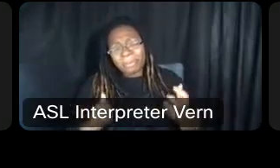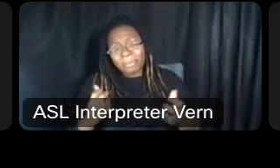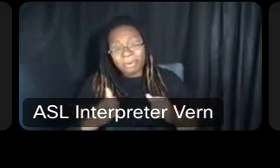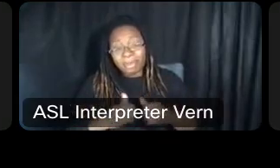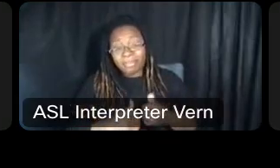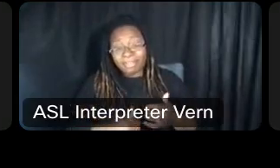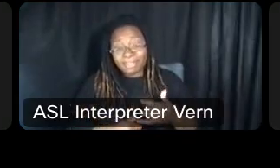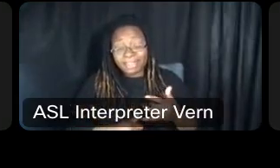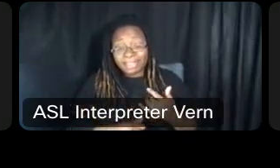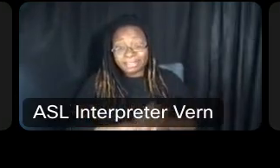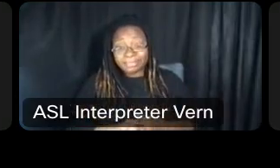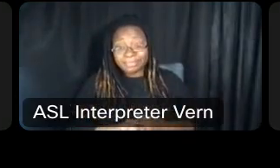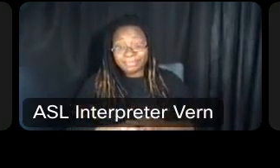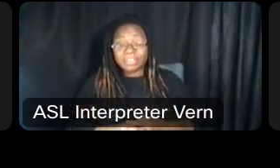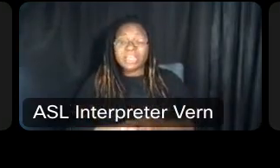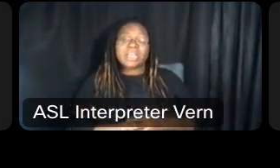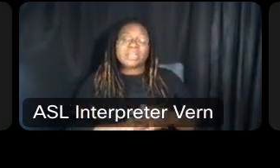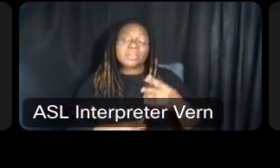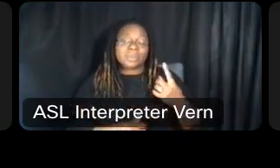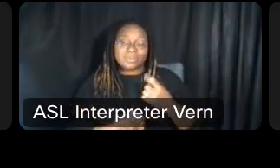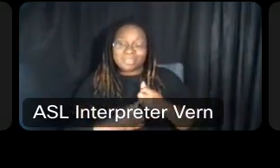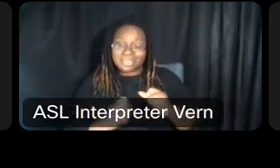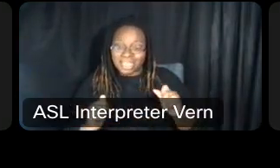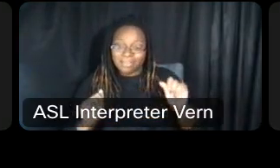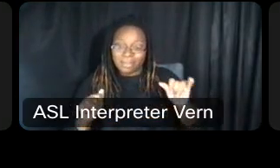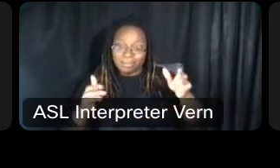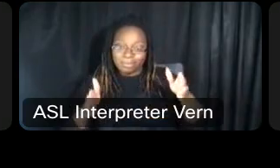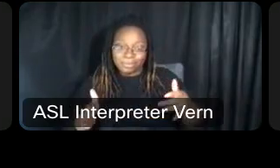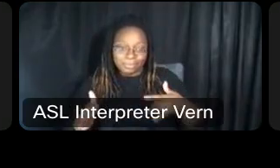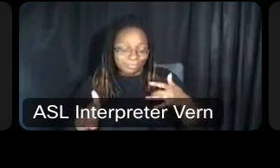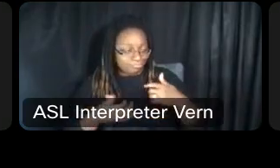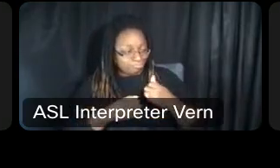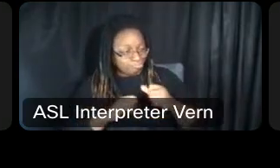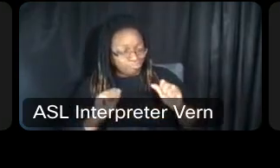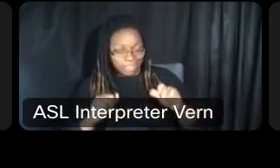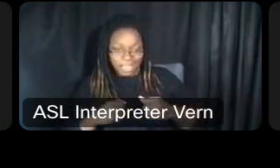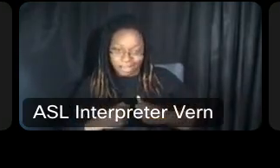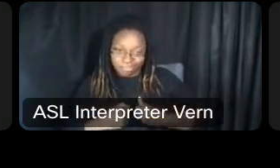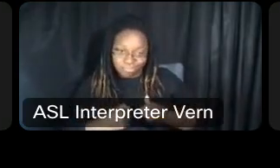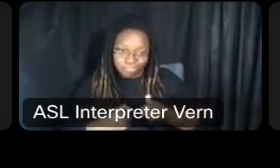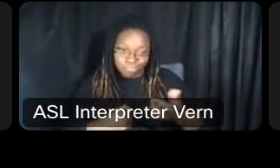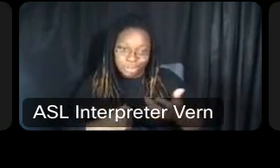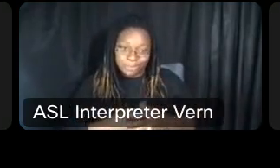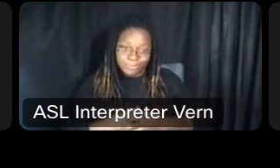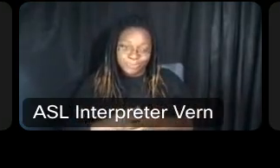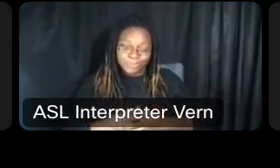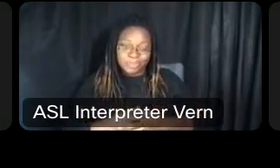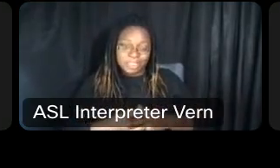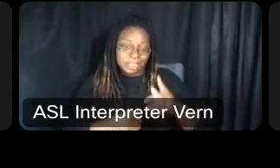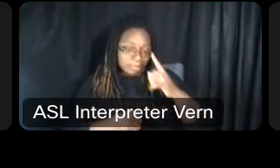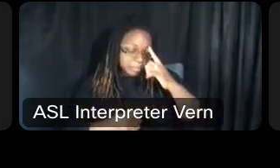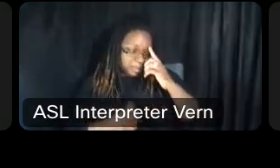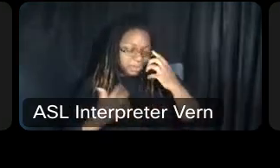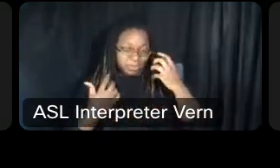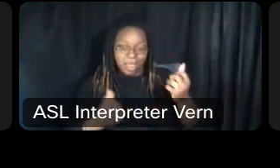with us about mental health coercion, here's a way that we can help get the conversation started. We might